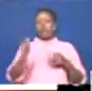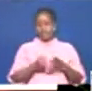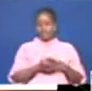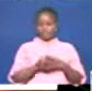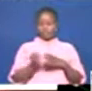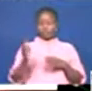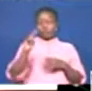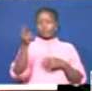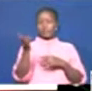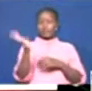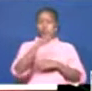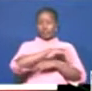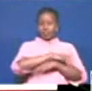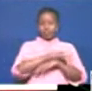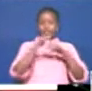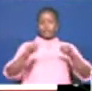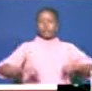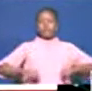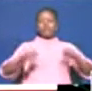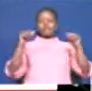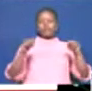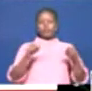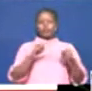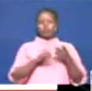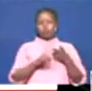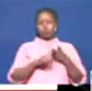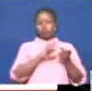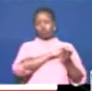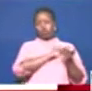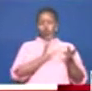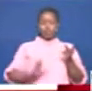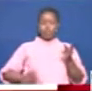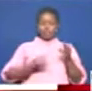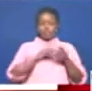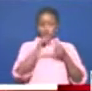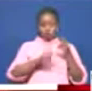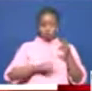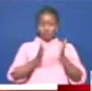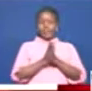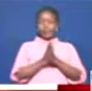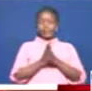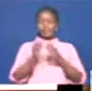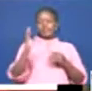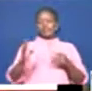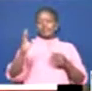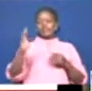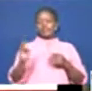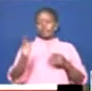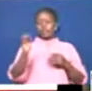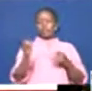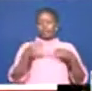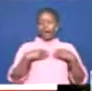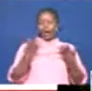IEBC chairperson Wafula Chebukati, commissioners Molu Boya and Abdi Guliye, as well as CEO Hussein Marjan, have fought